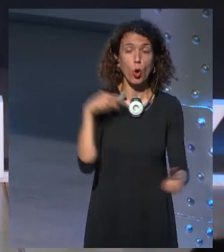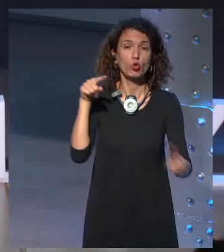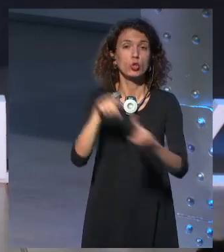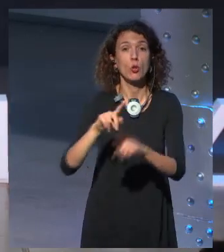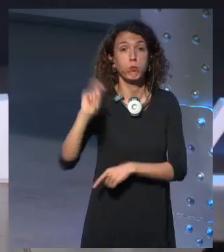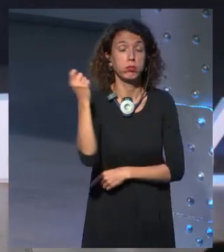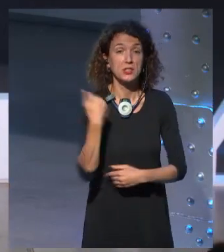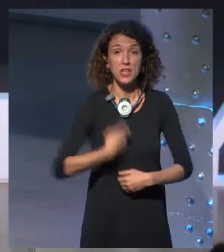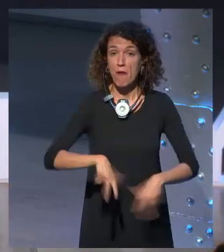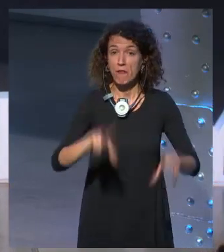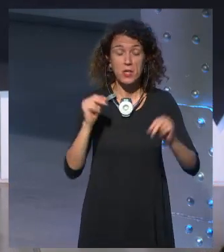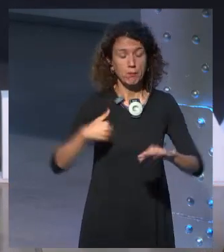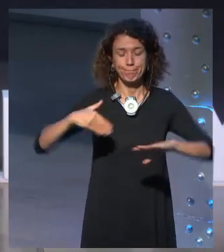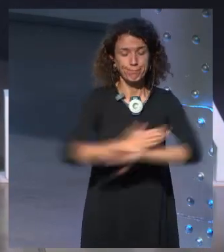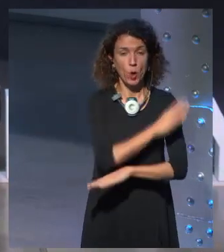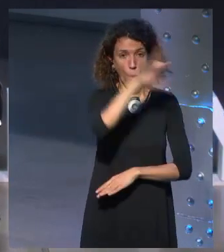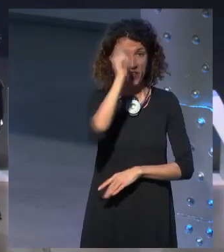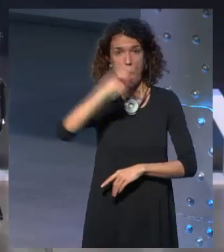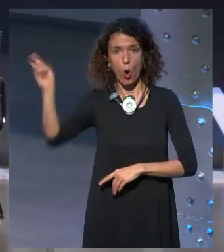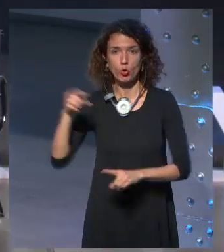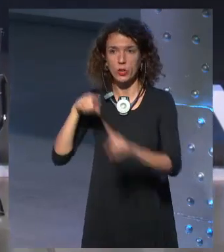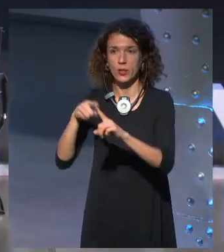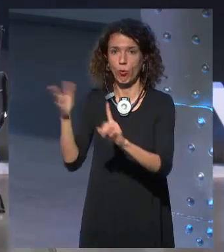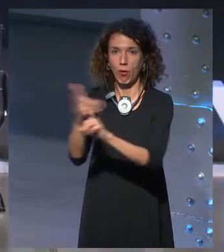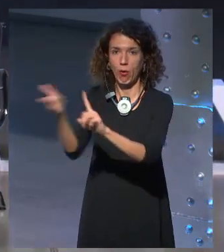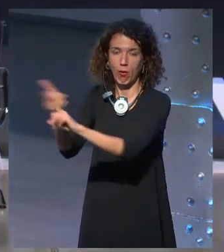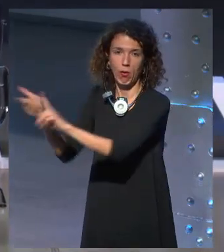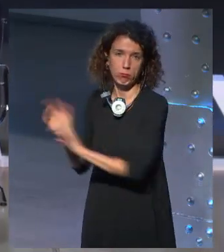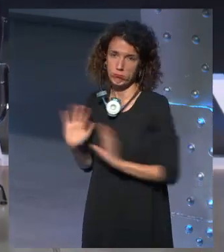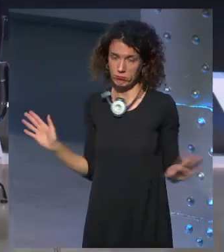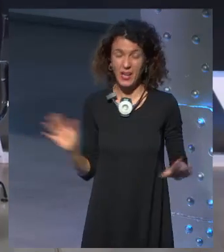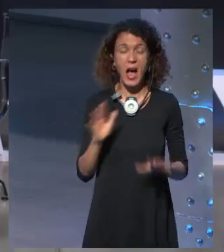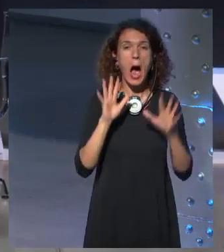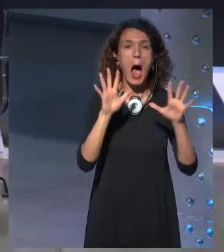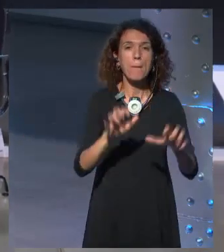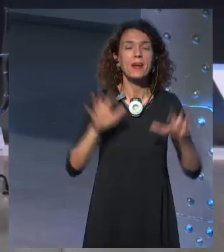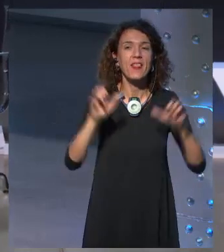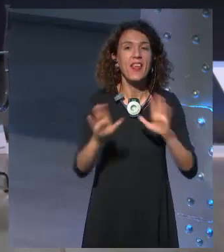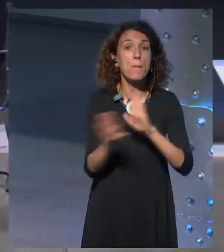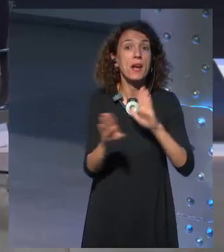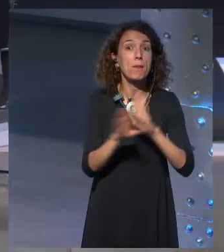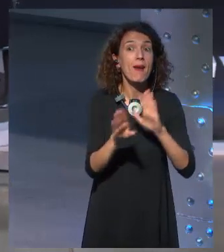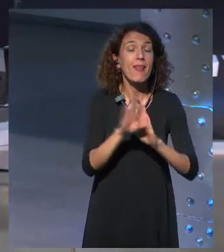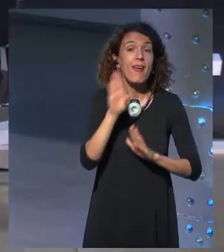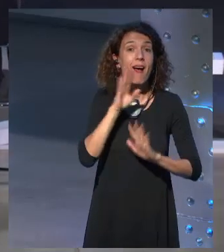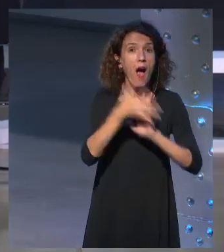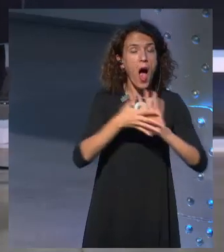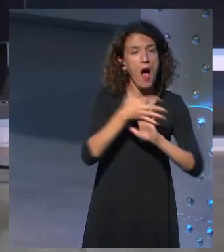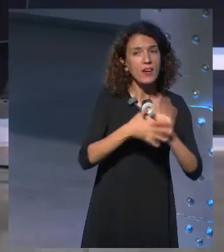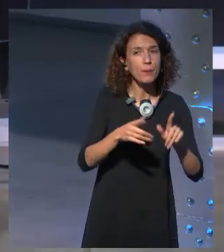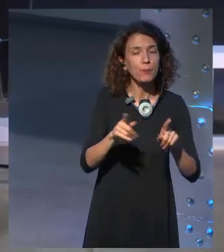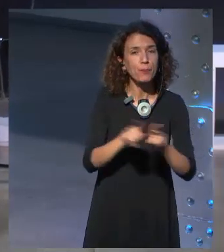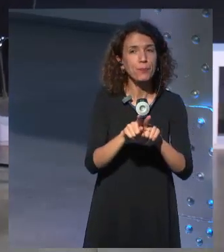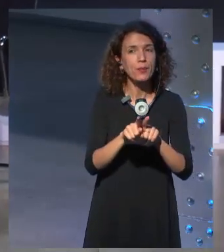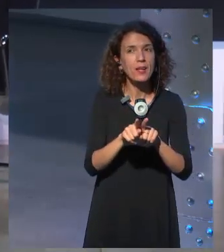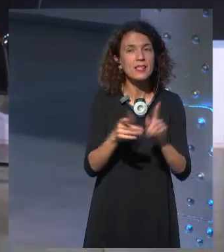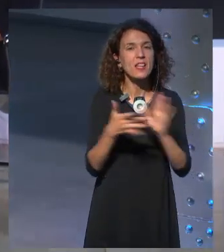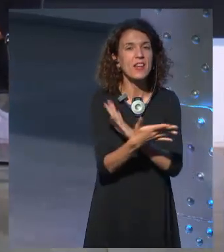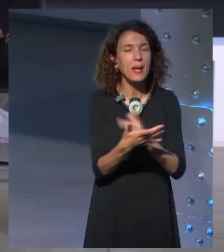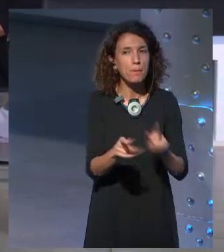are accustomed to accomplish the goals, and when you have accomplished them, that's it, and you move to another goal. So this